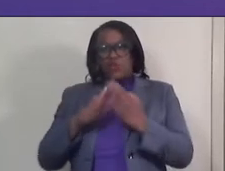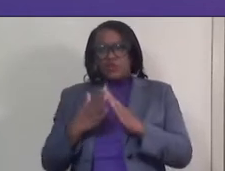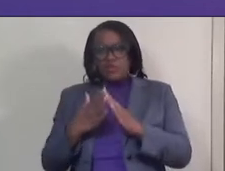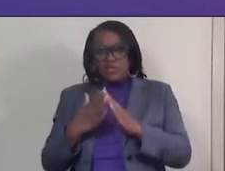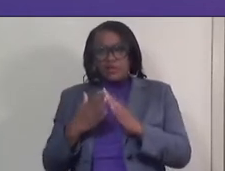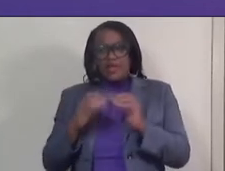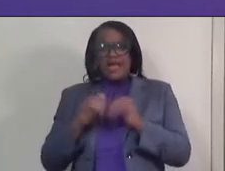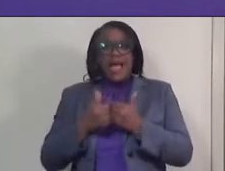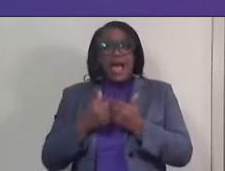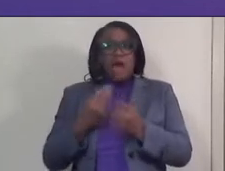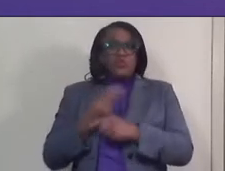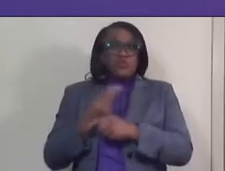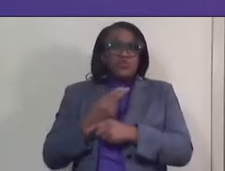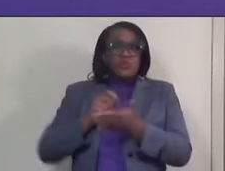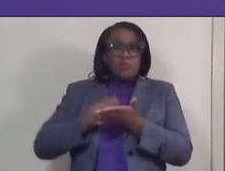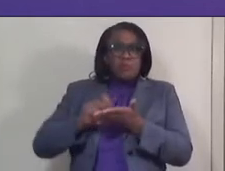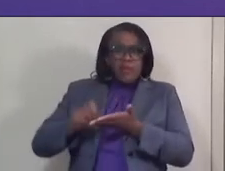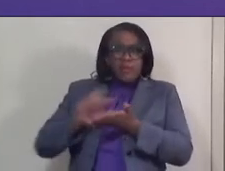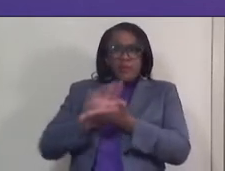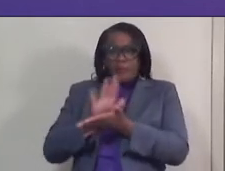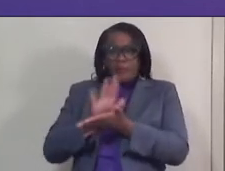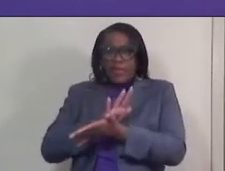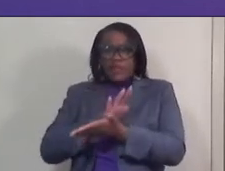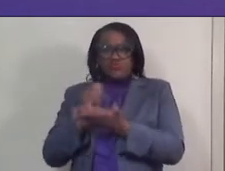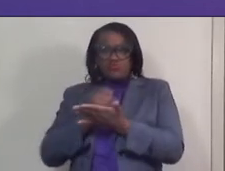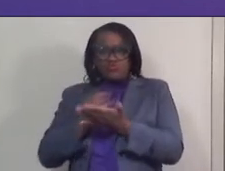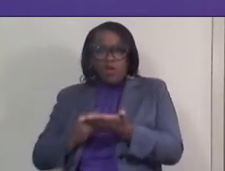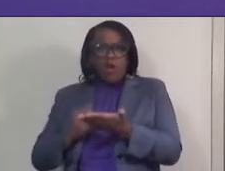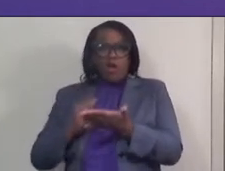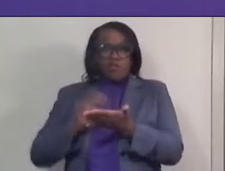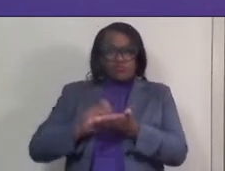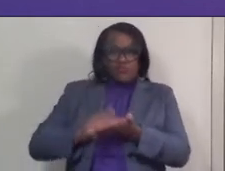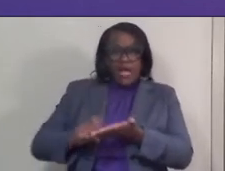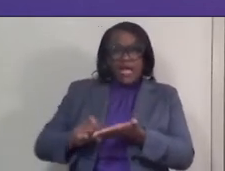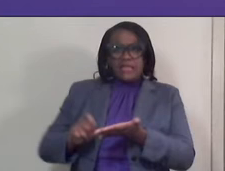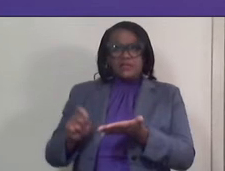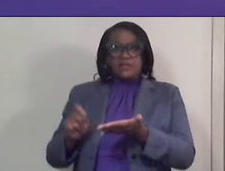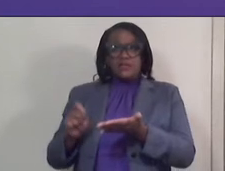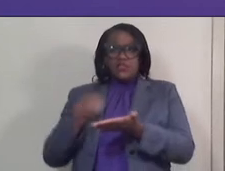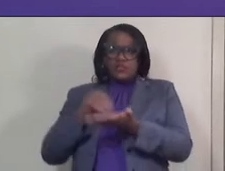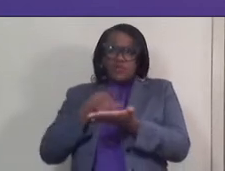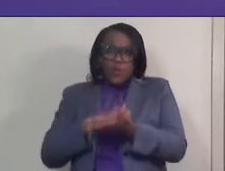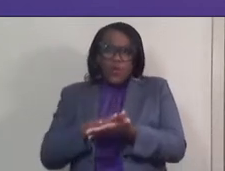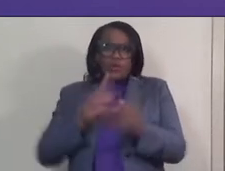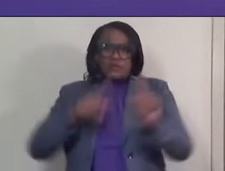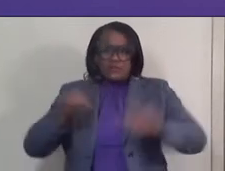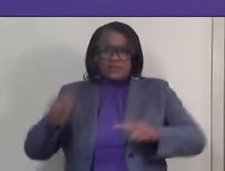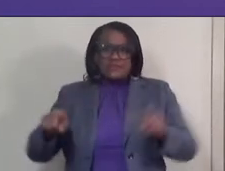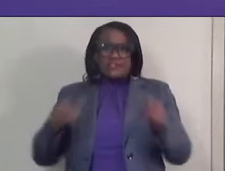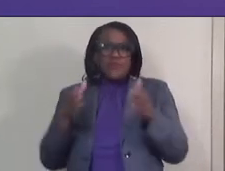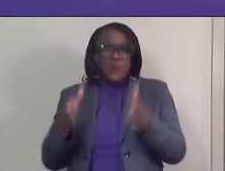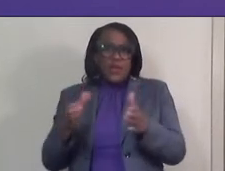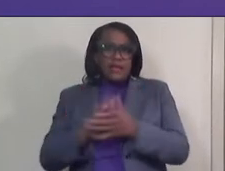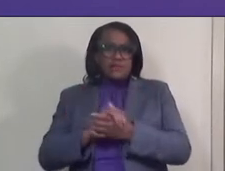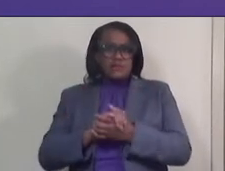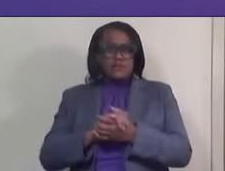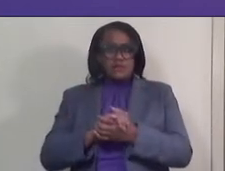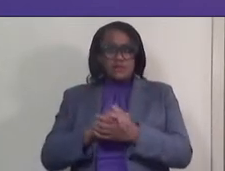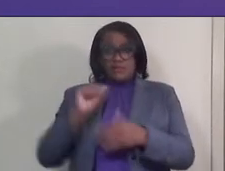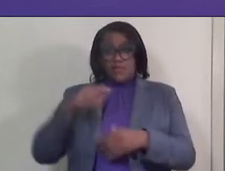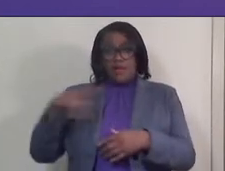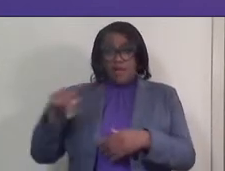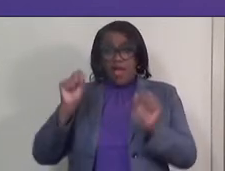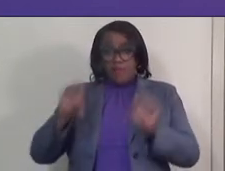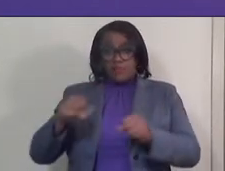use pen and paper to draw, to write, to record in different ways? There are apps that you can use